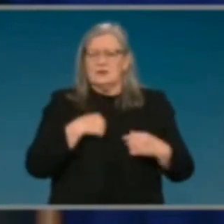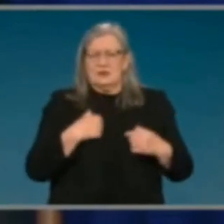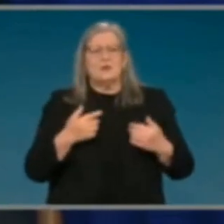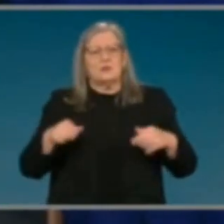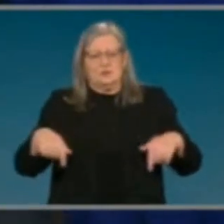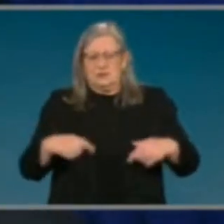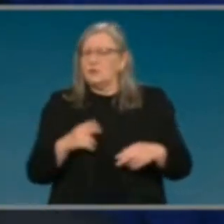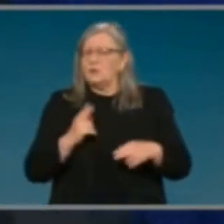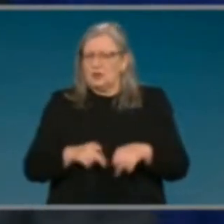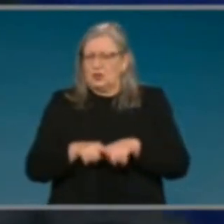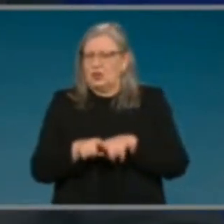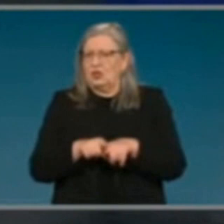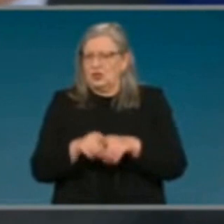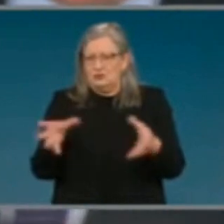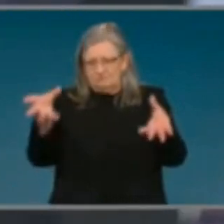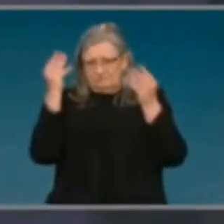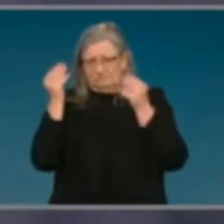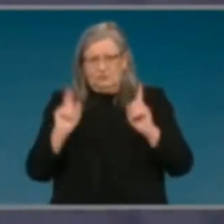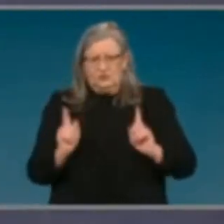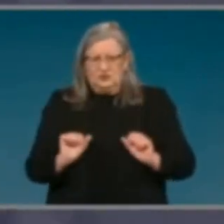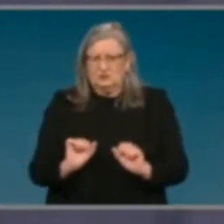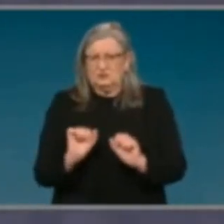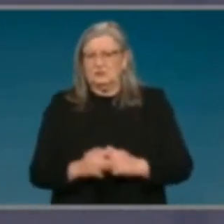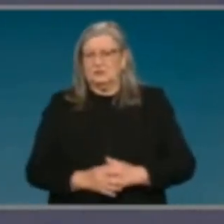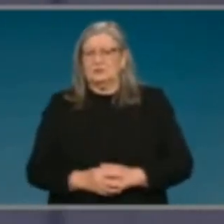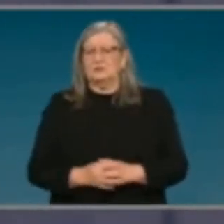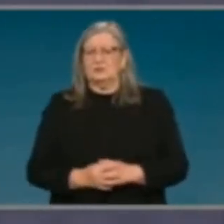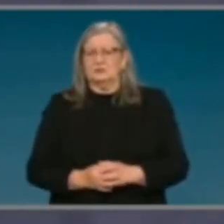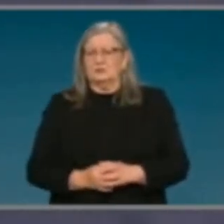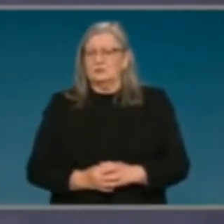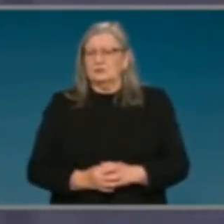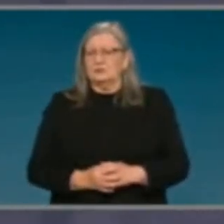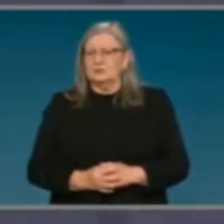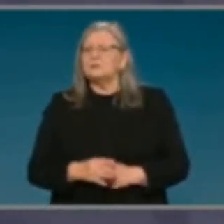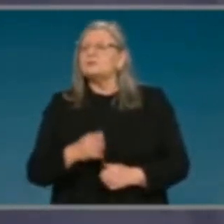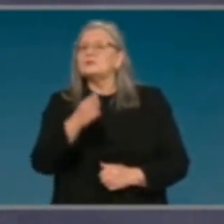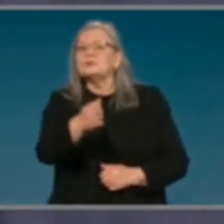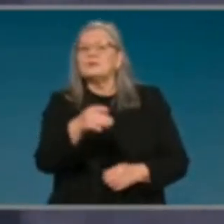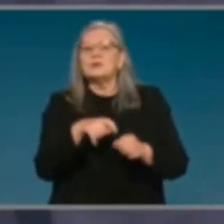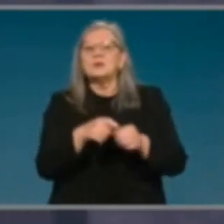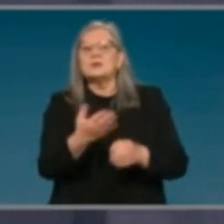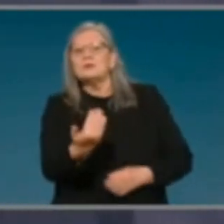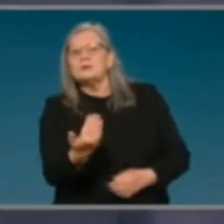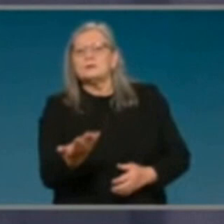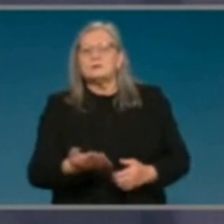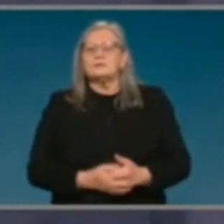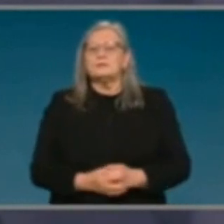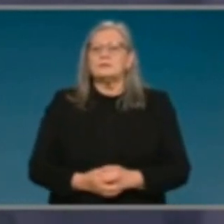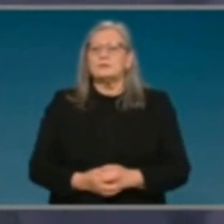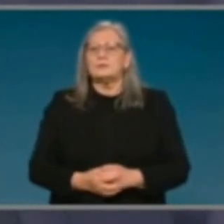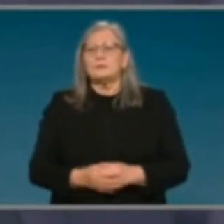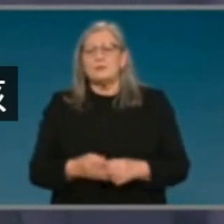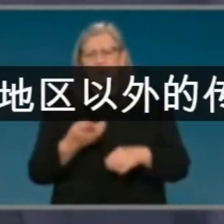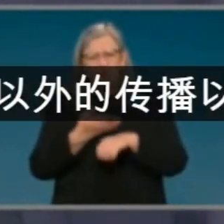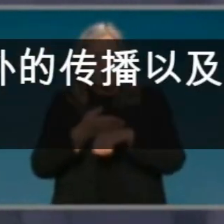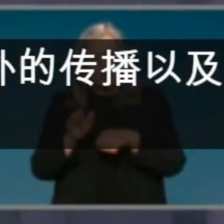questions. Thank you. I'll start with Rachel, and then I'll work across. Thanks, Minister. Already this new variant's been detected in